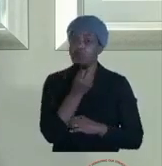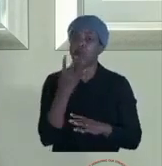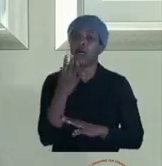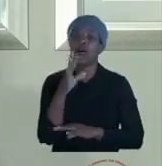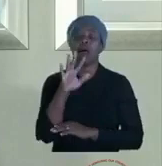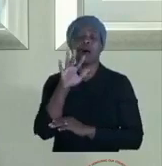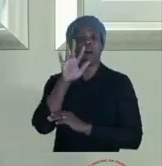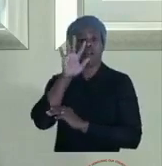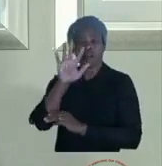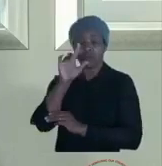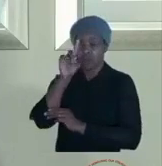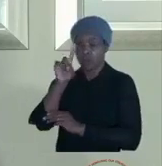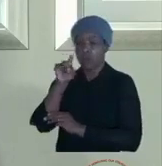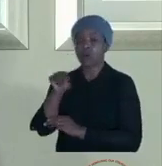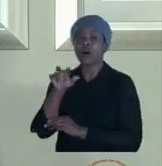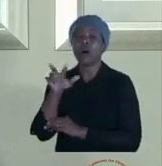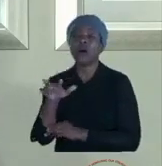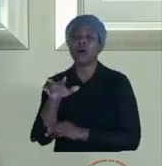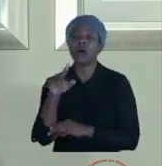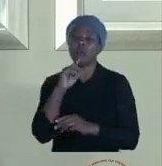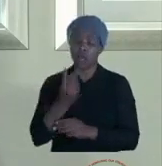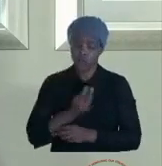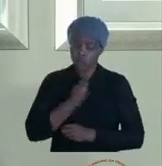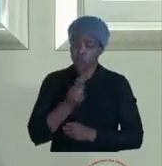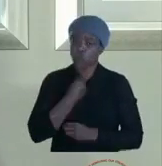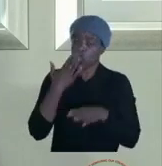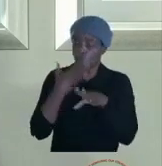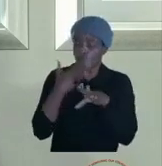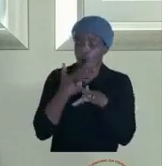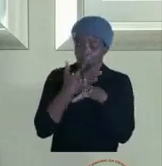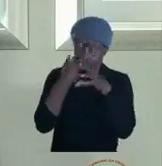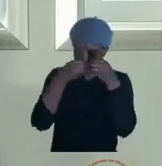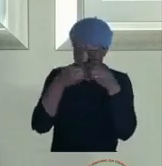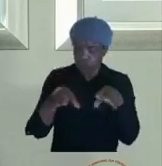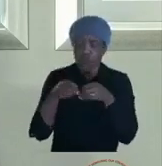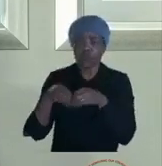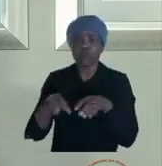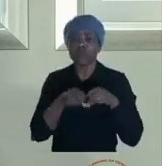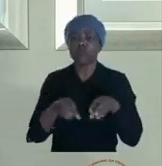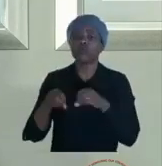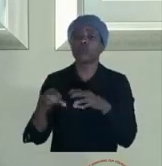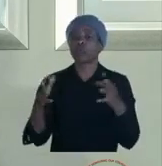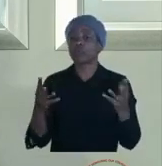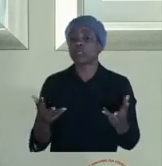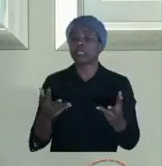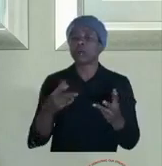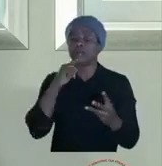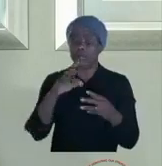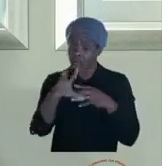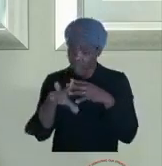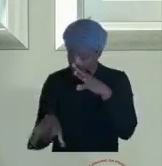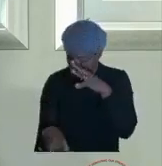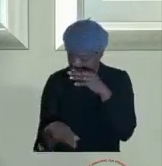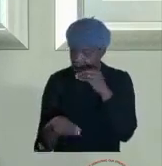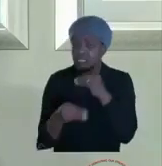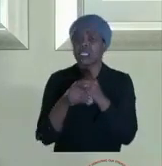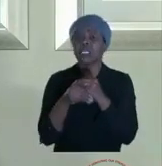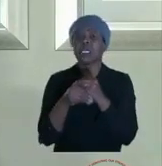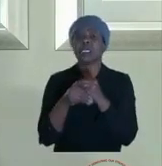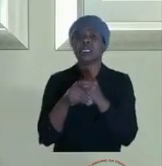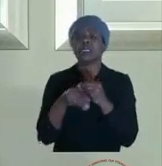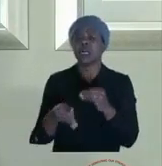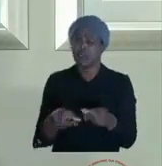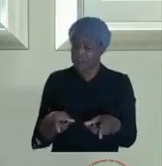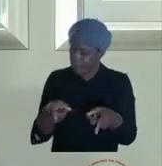Stats SA. Youth job losses triggered by COVID-19 lockdown has added to the crisis, and this is projected